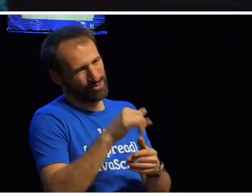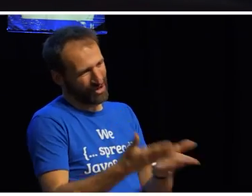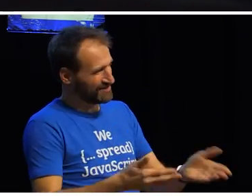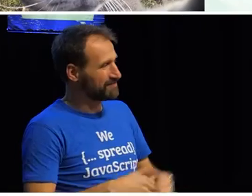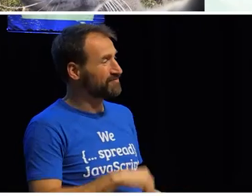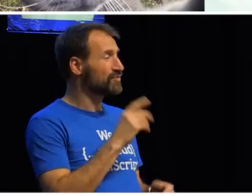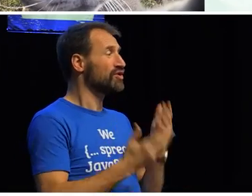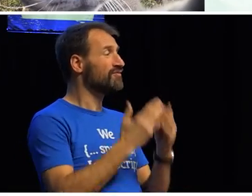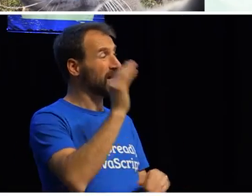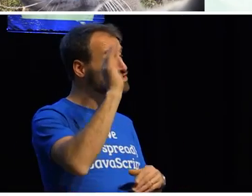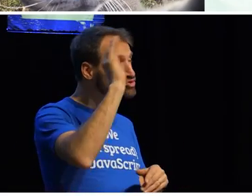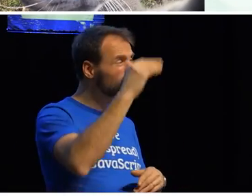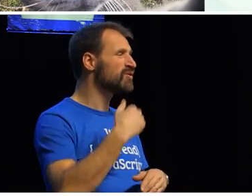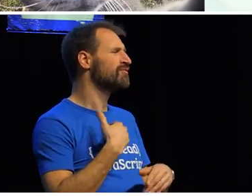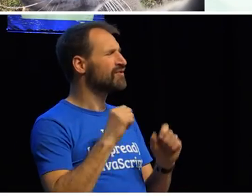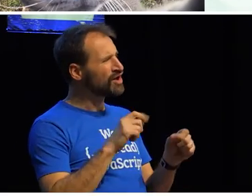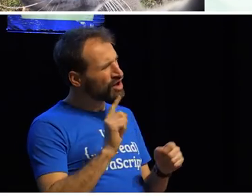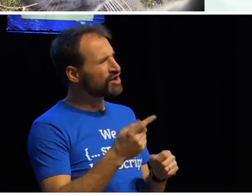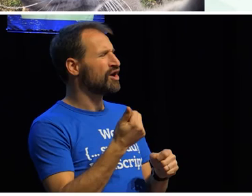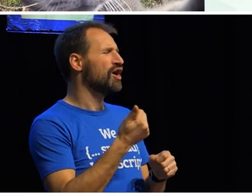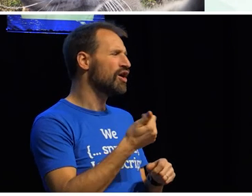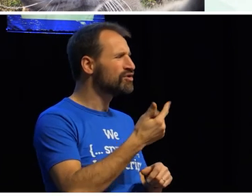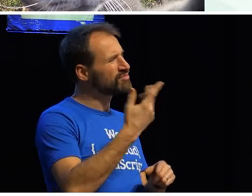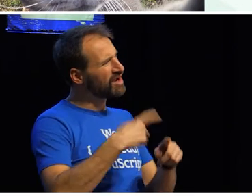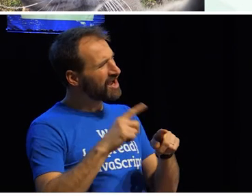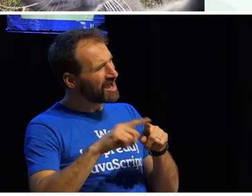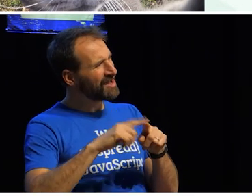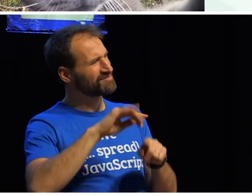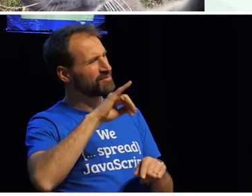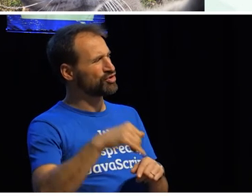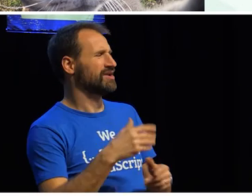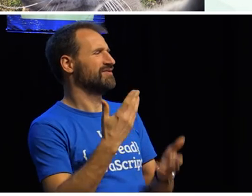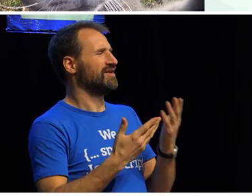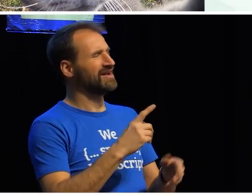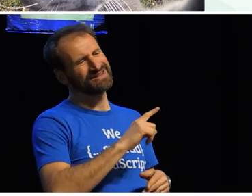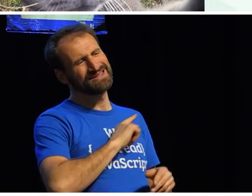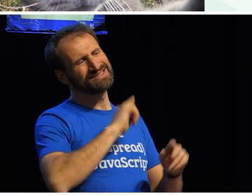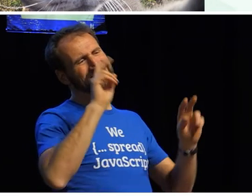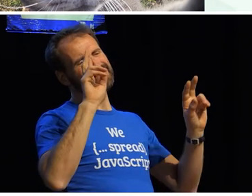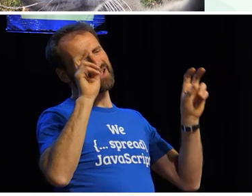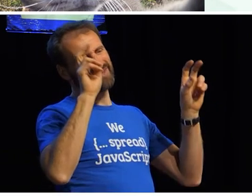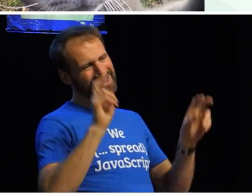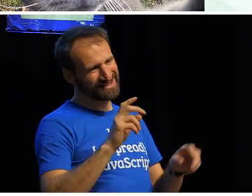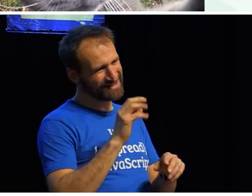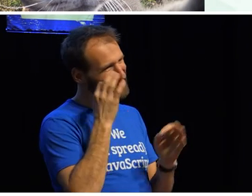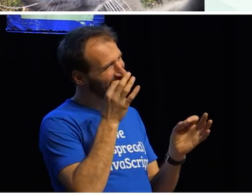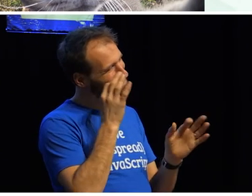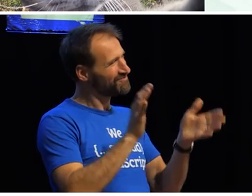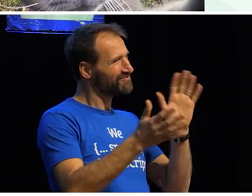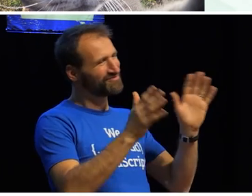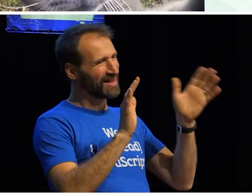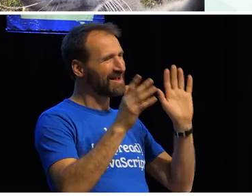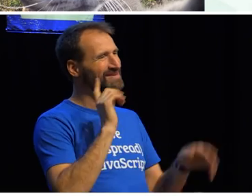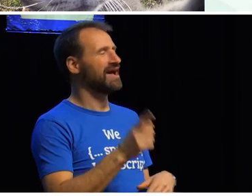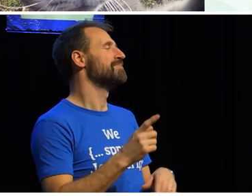in future, I want to do some other hardware project as well, maybe like selfie bot. But the thing is, maybe I